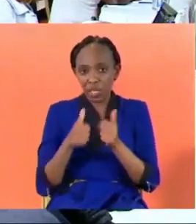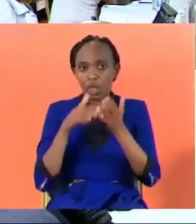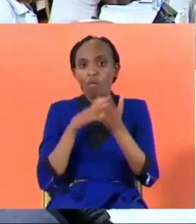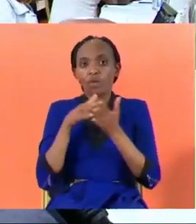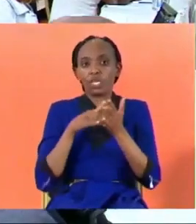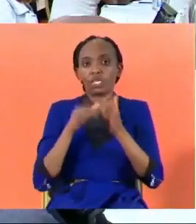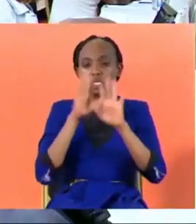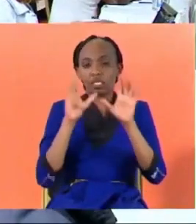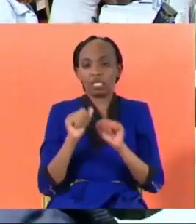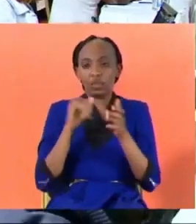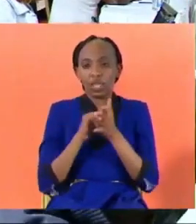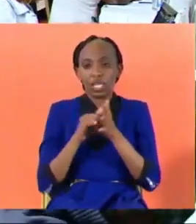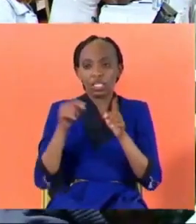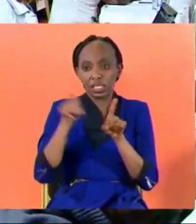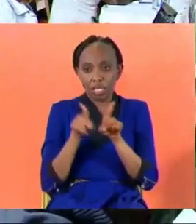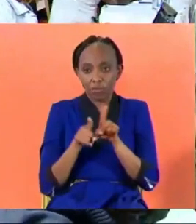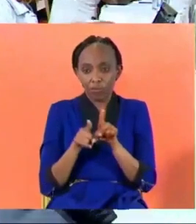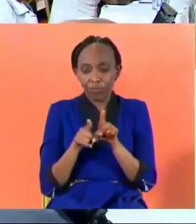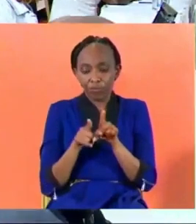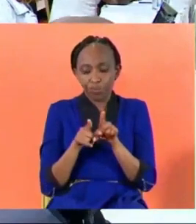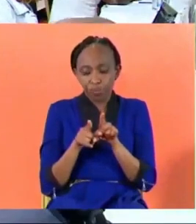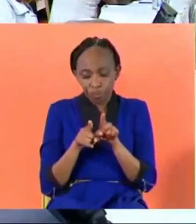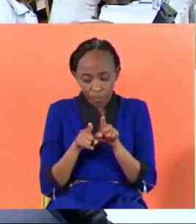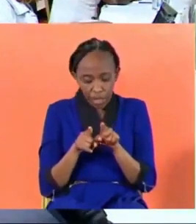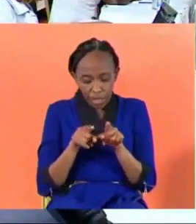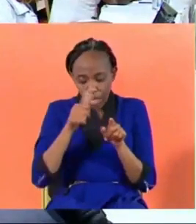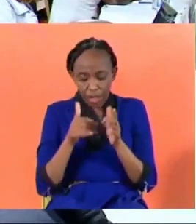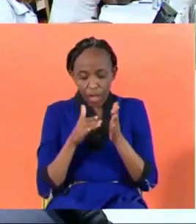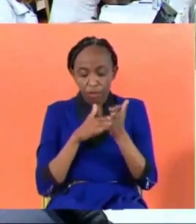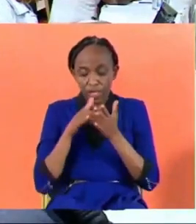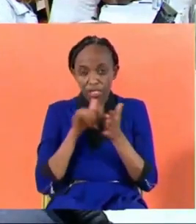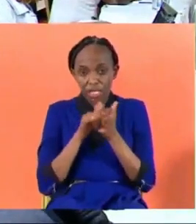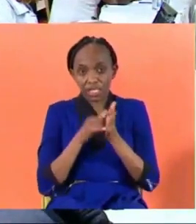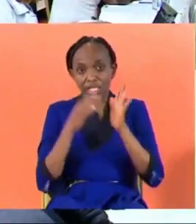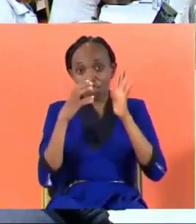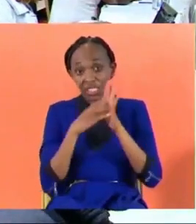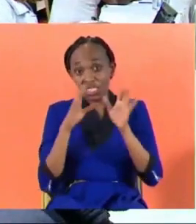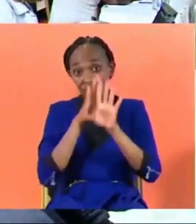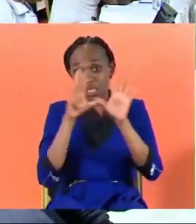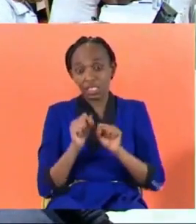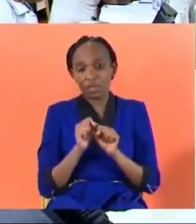system, which is also kind of linked to the next weakness, which is advertising systems.